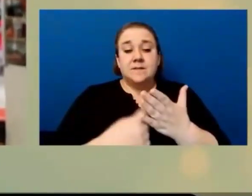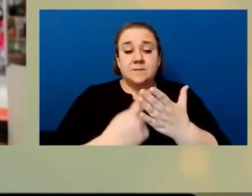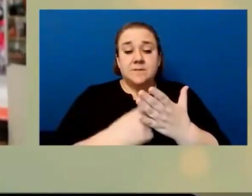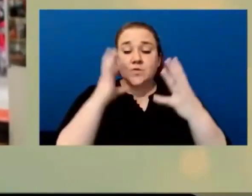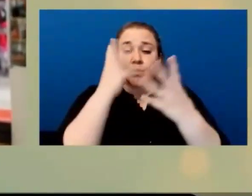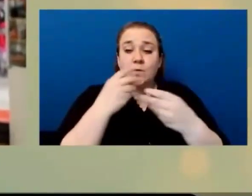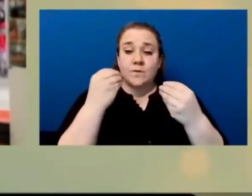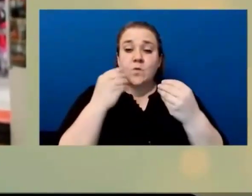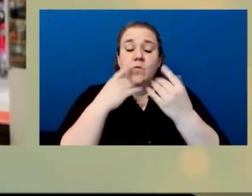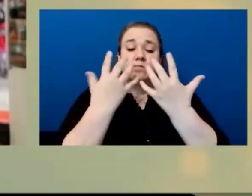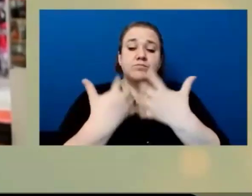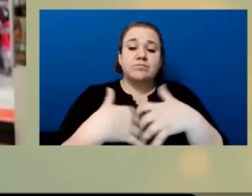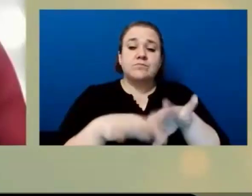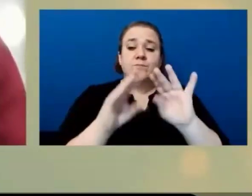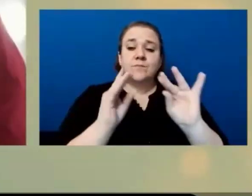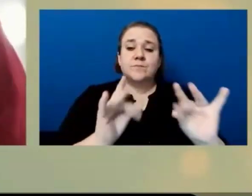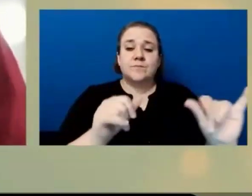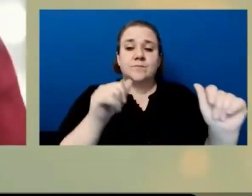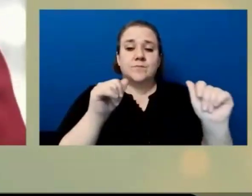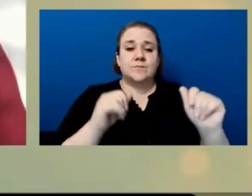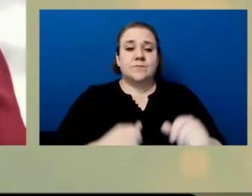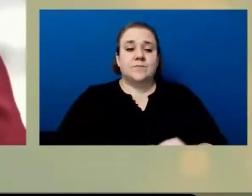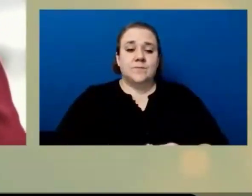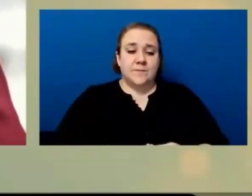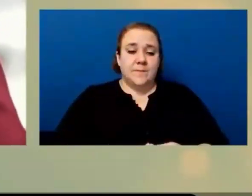Sometimes beautifully and seamlessly.